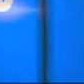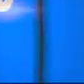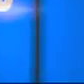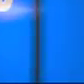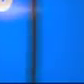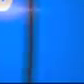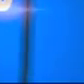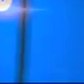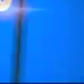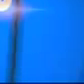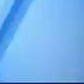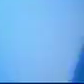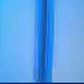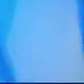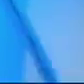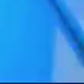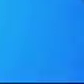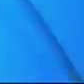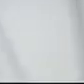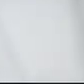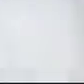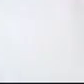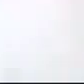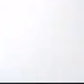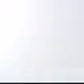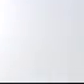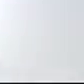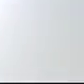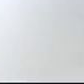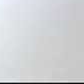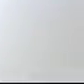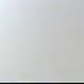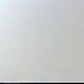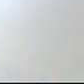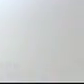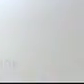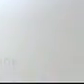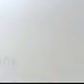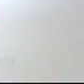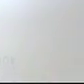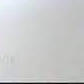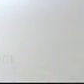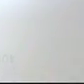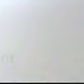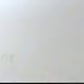ZNS Total Sports is brought to you by 4th Terrace Diagnostic Center.